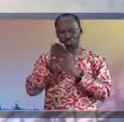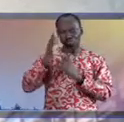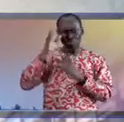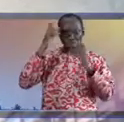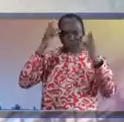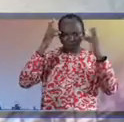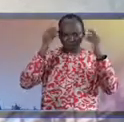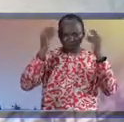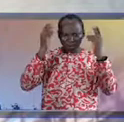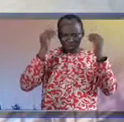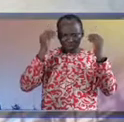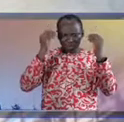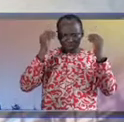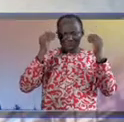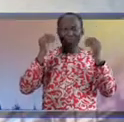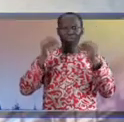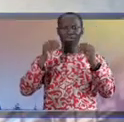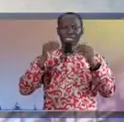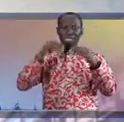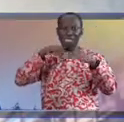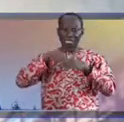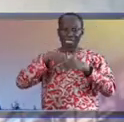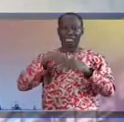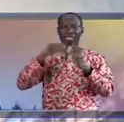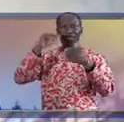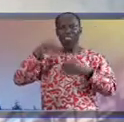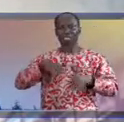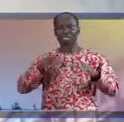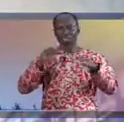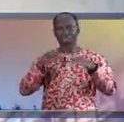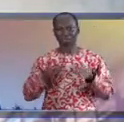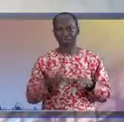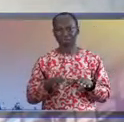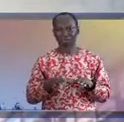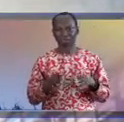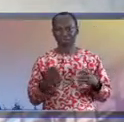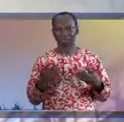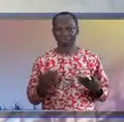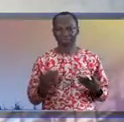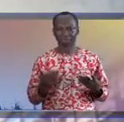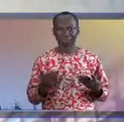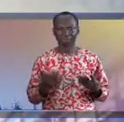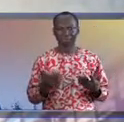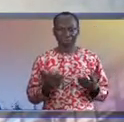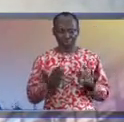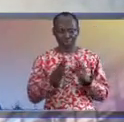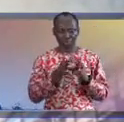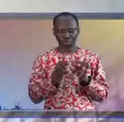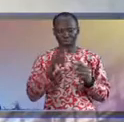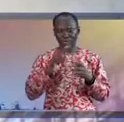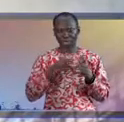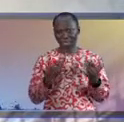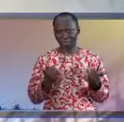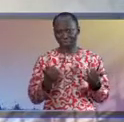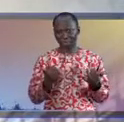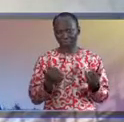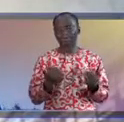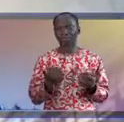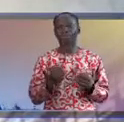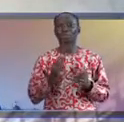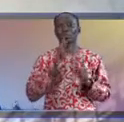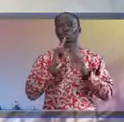So you see, he is giving us a story of Israel when they went out of Egyptian